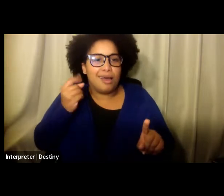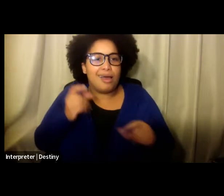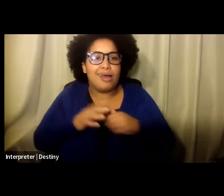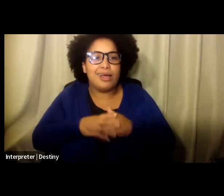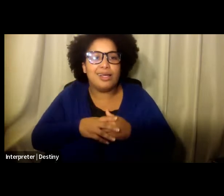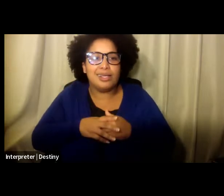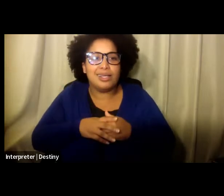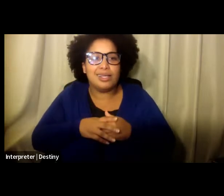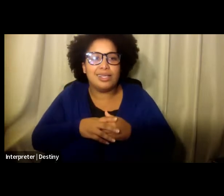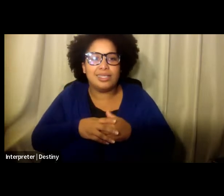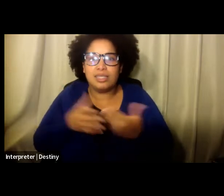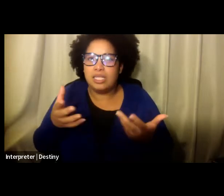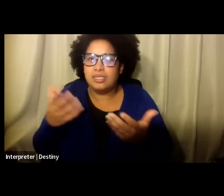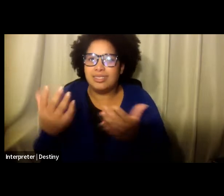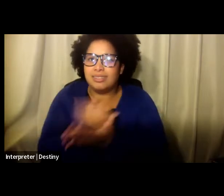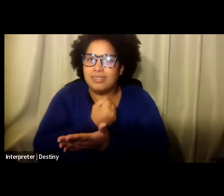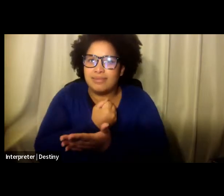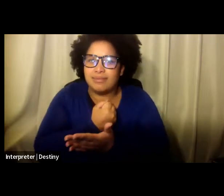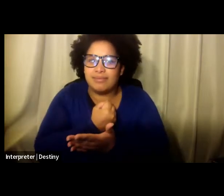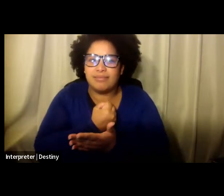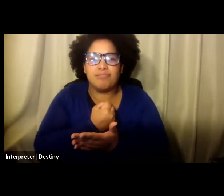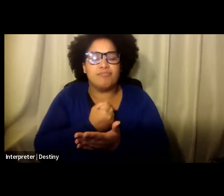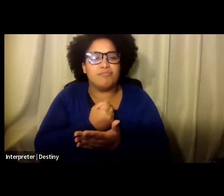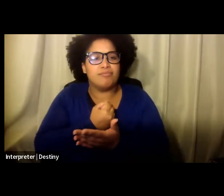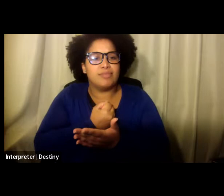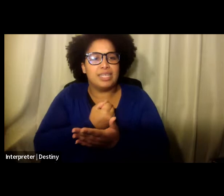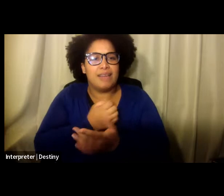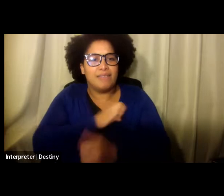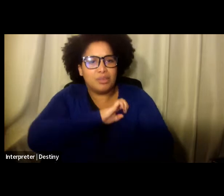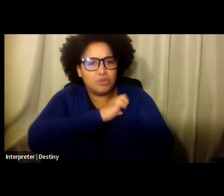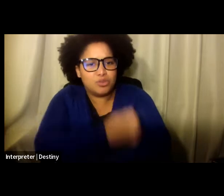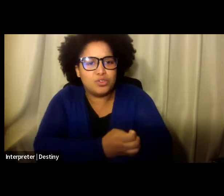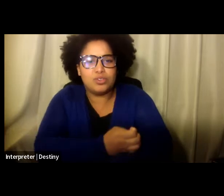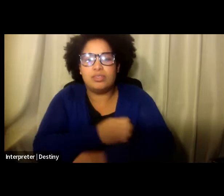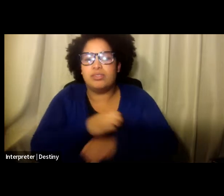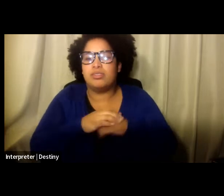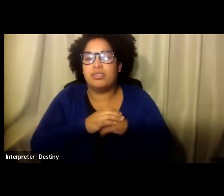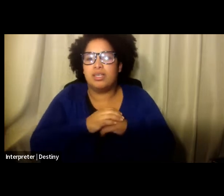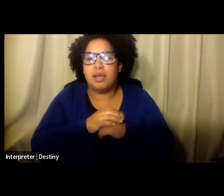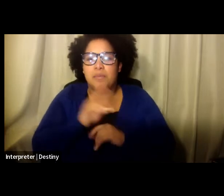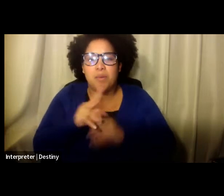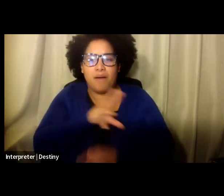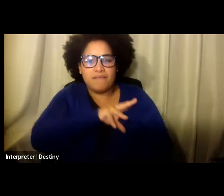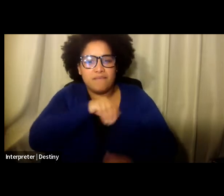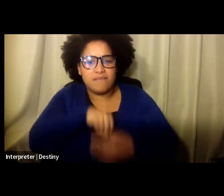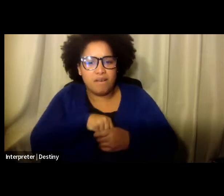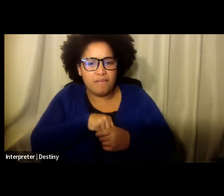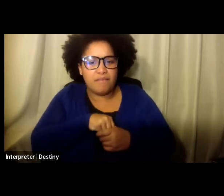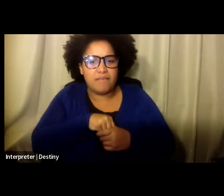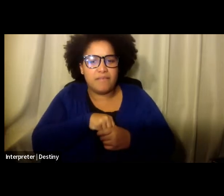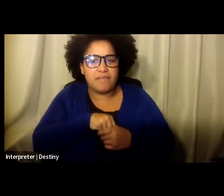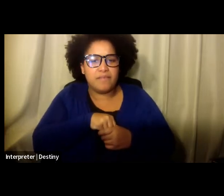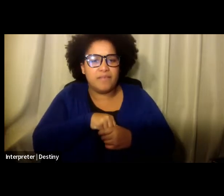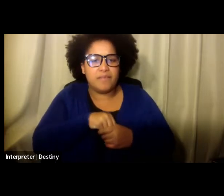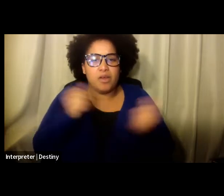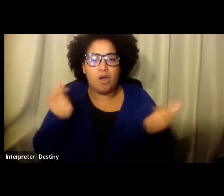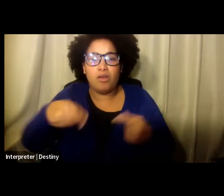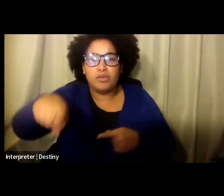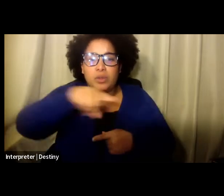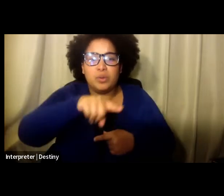get a good run out of this in terms of just the energy and how involved and engaged people are. All of you